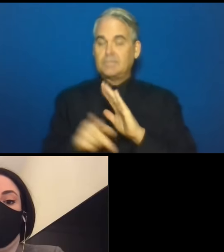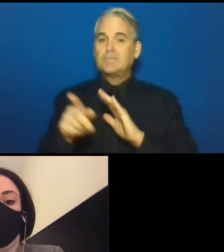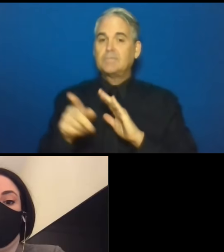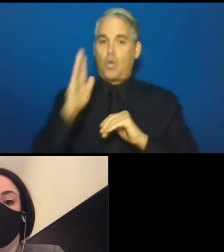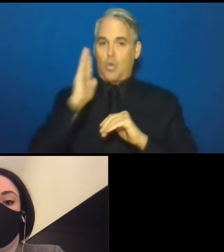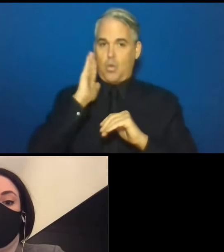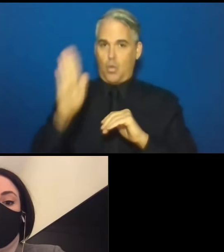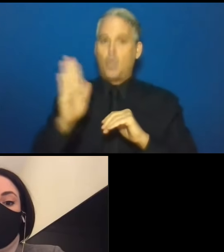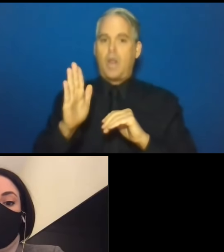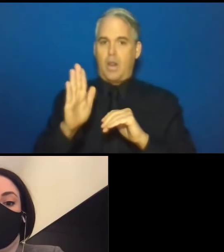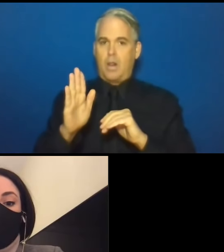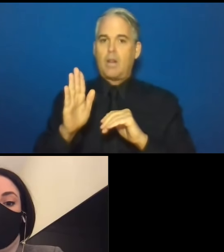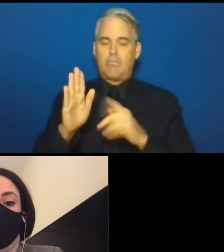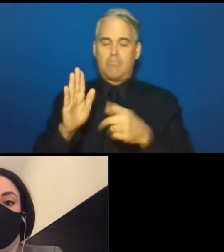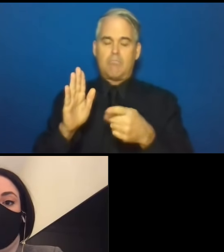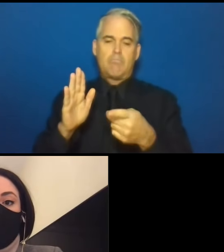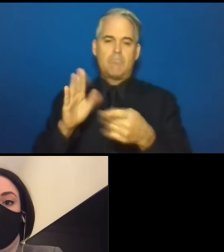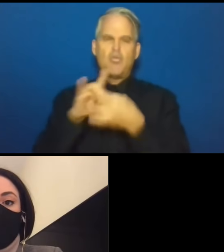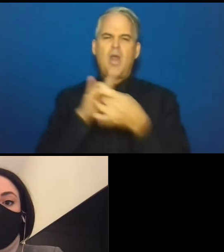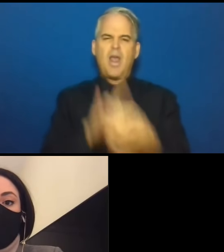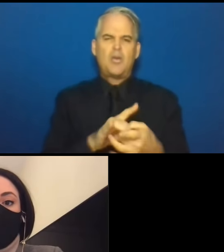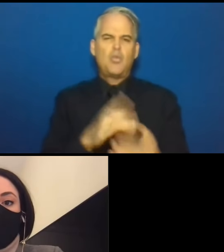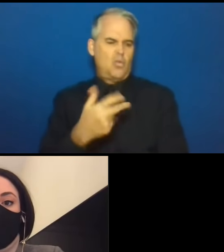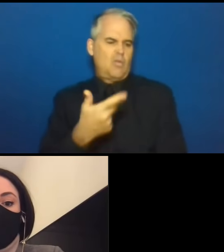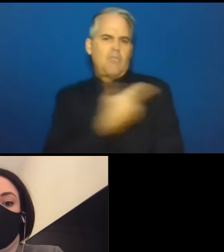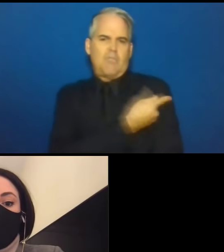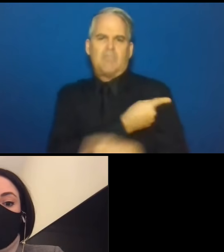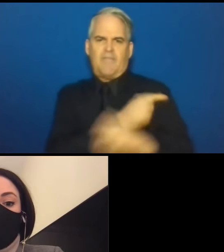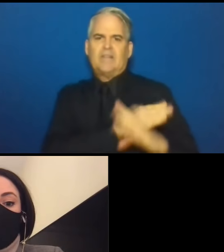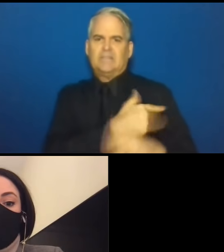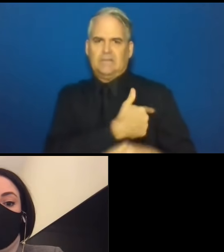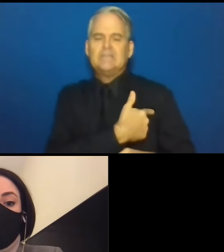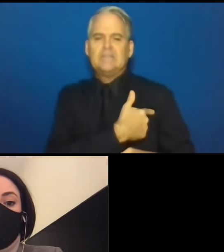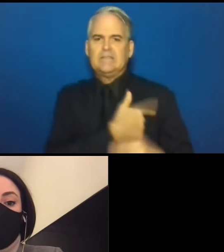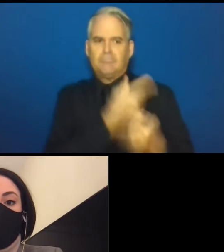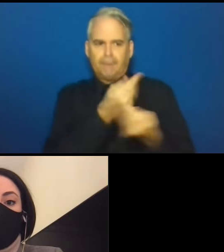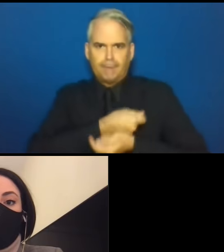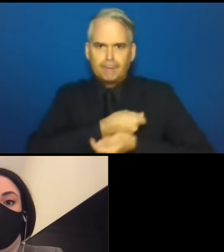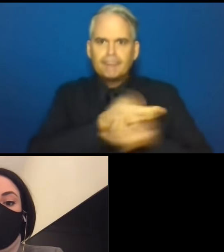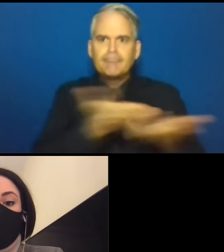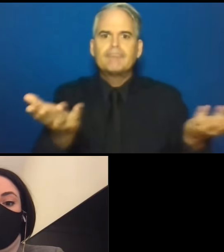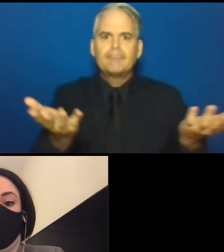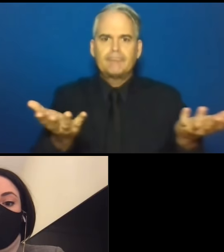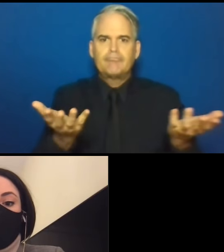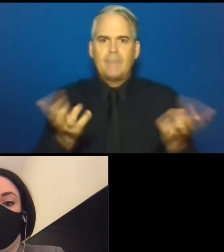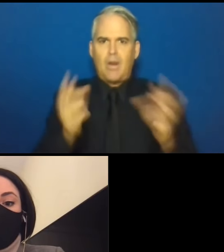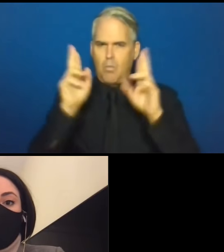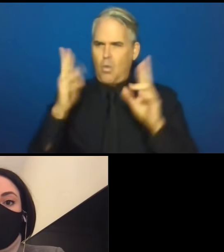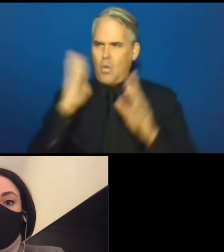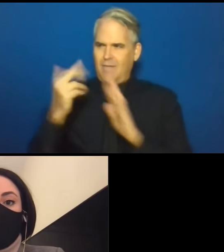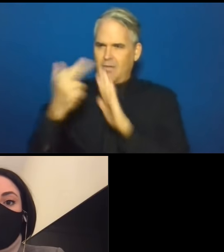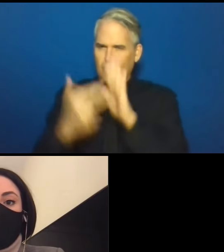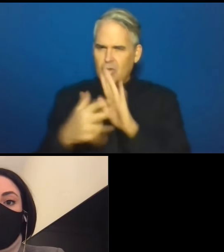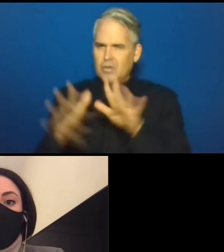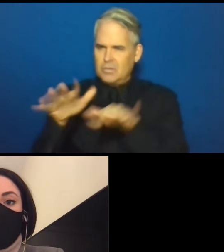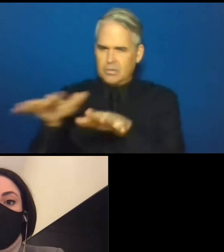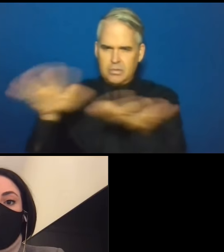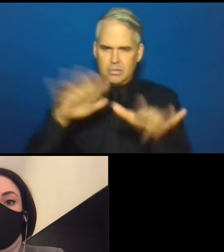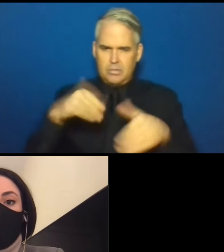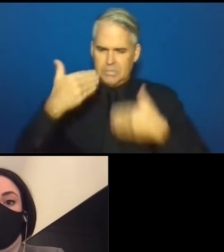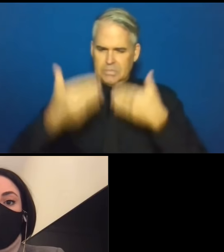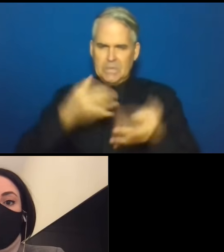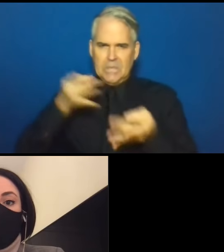use of the vaccinations, the vaccines that are going to be made available, so that we can get them distributed in a fair manner to all of the states and